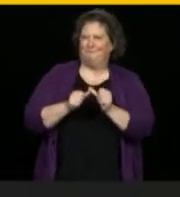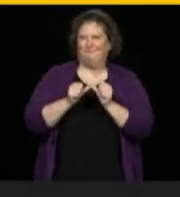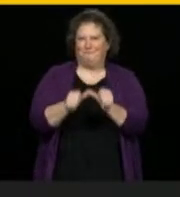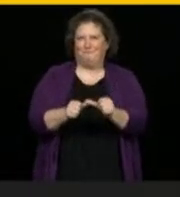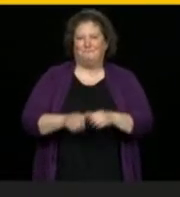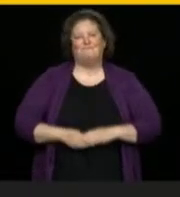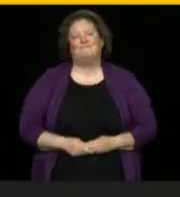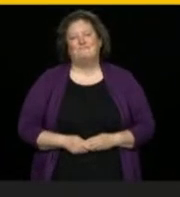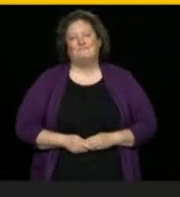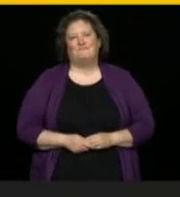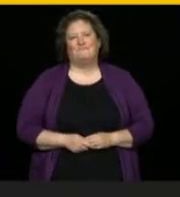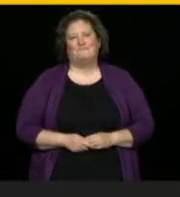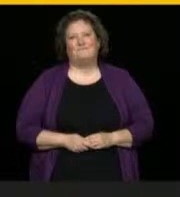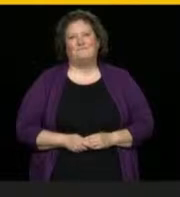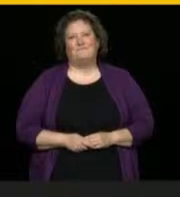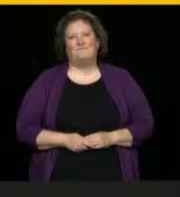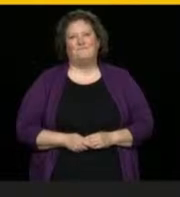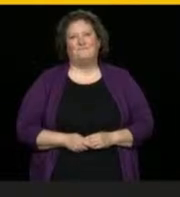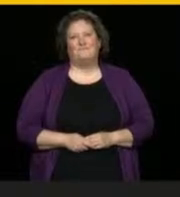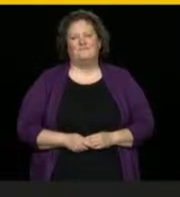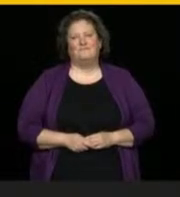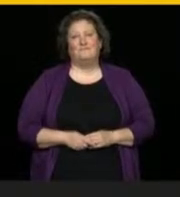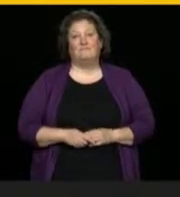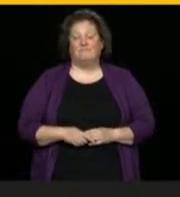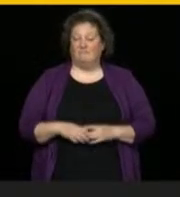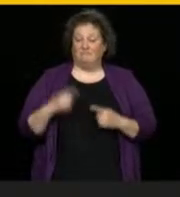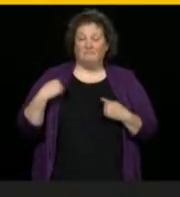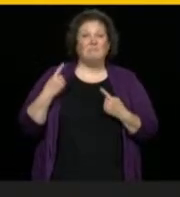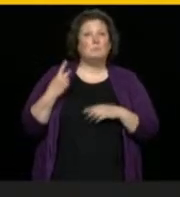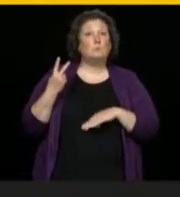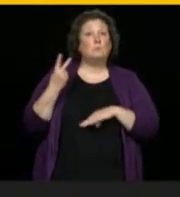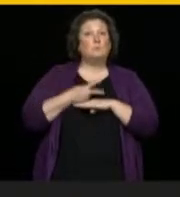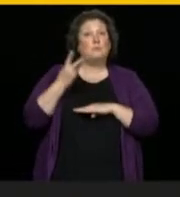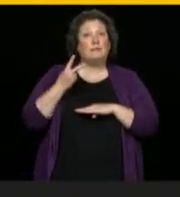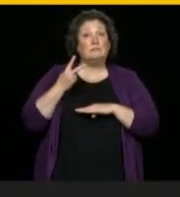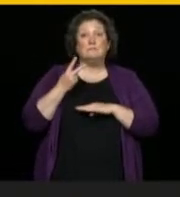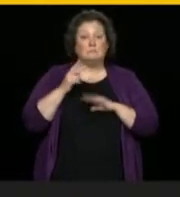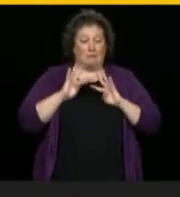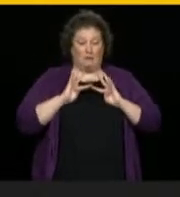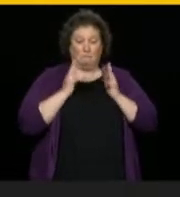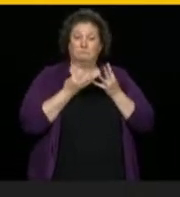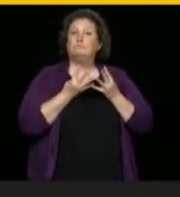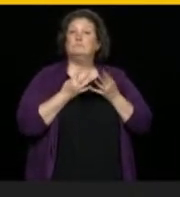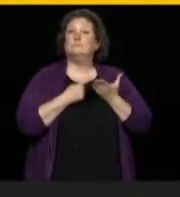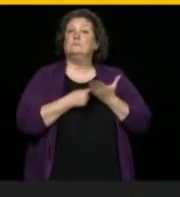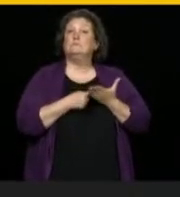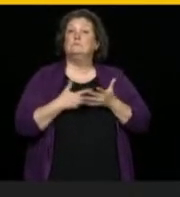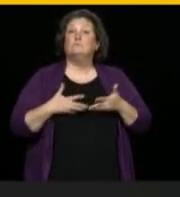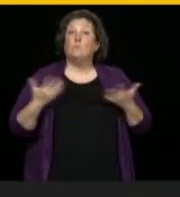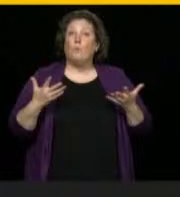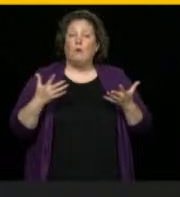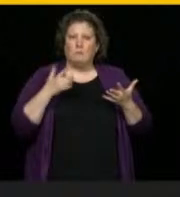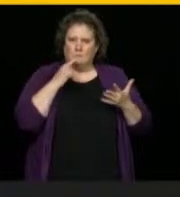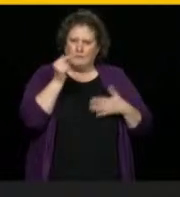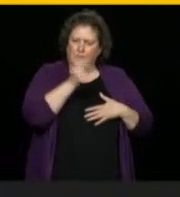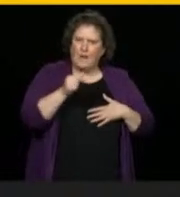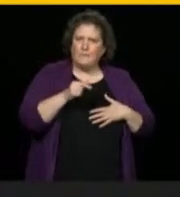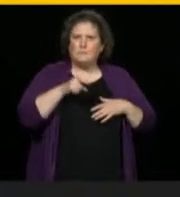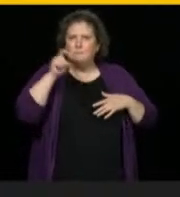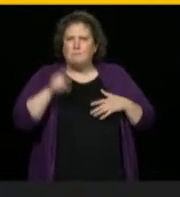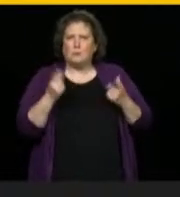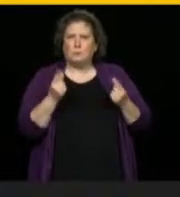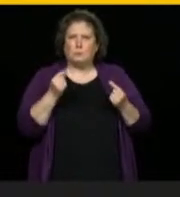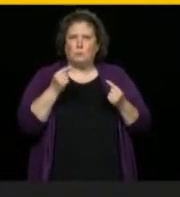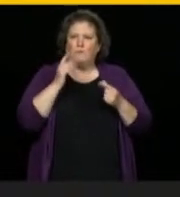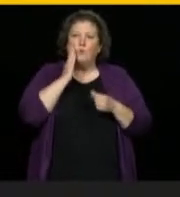Over the past 2 days, our team also talked about what concrete steps this government must take to fight racism and build a more